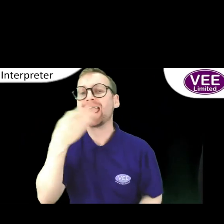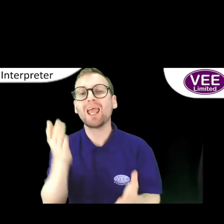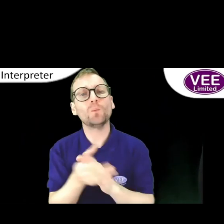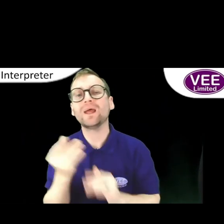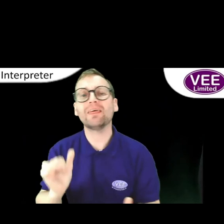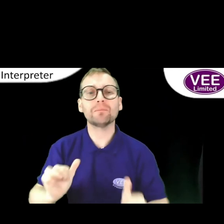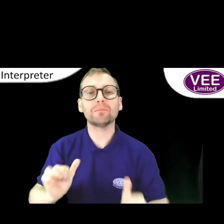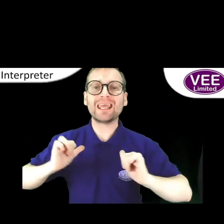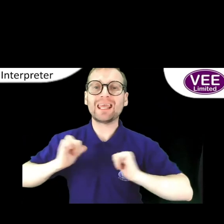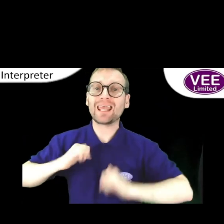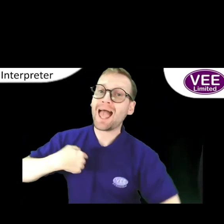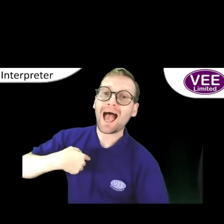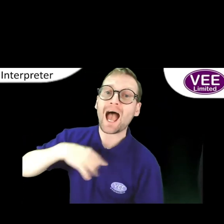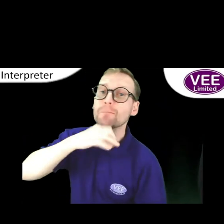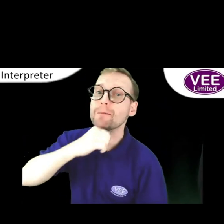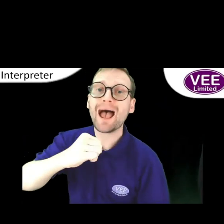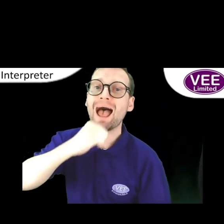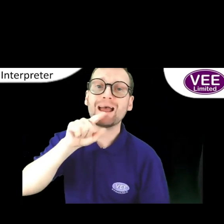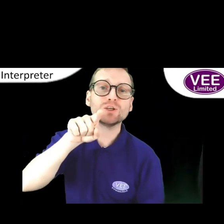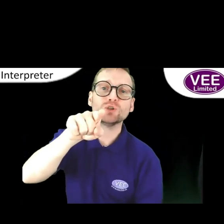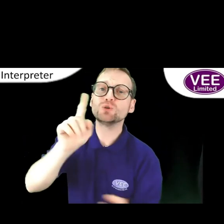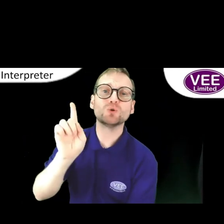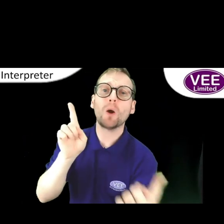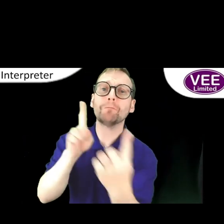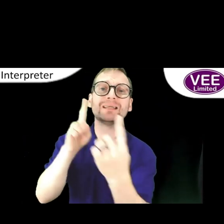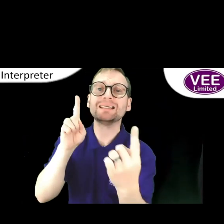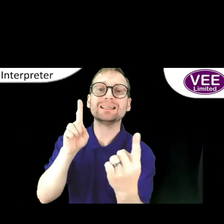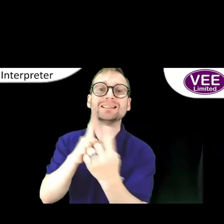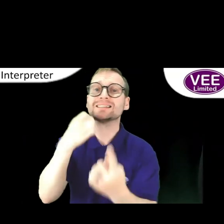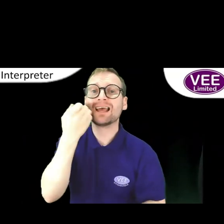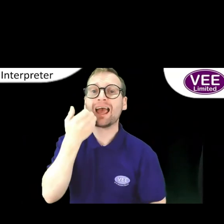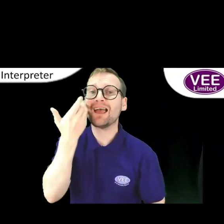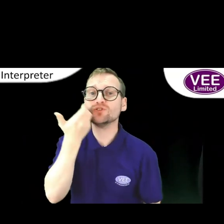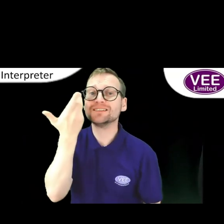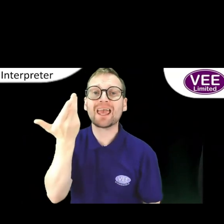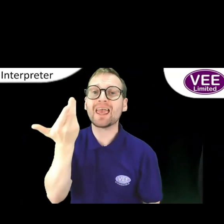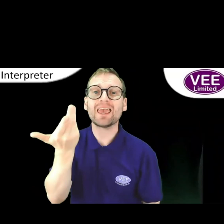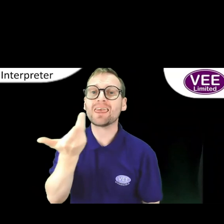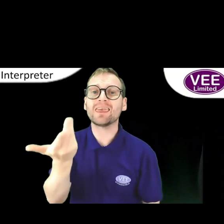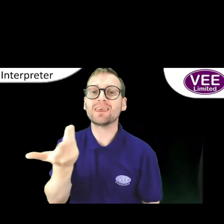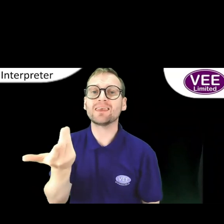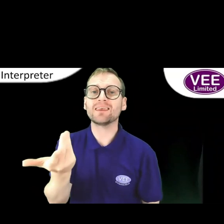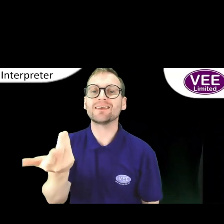drinking with me. I'm a man you don't meet every day.